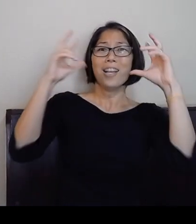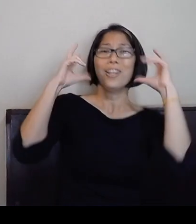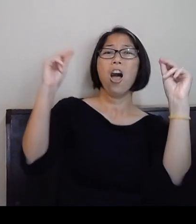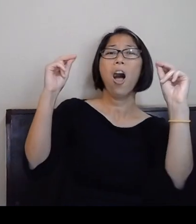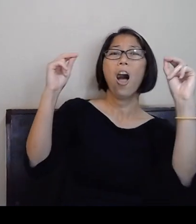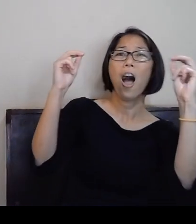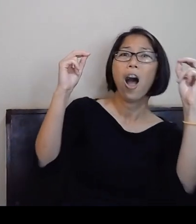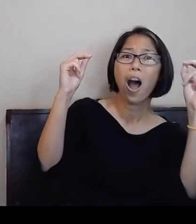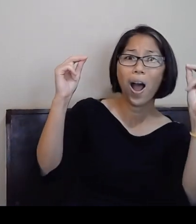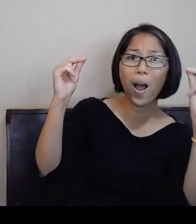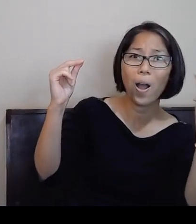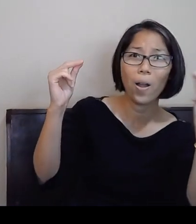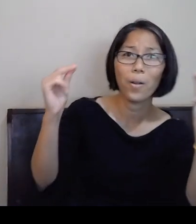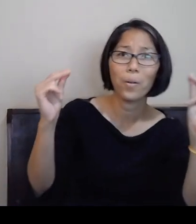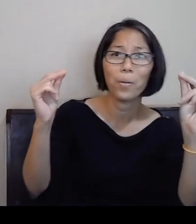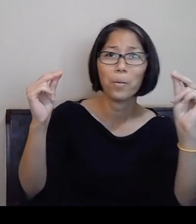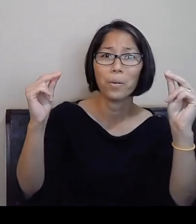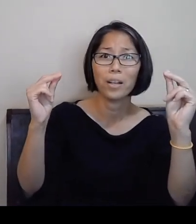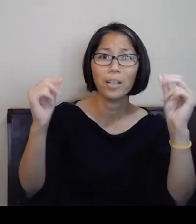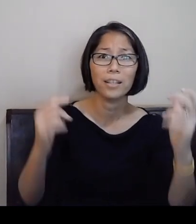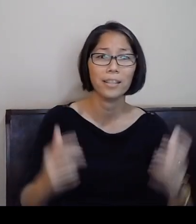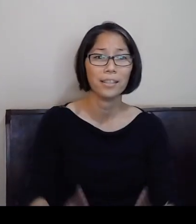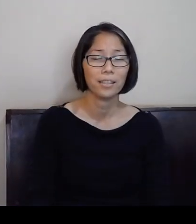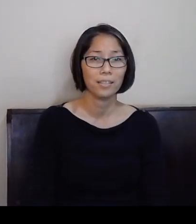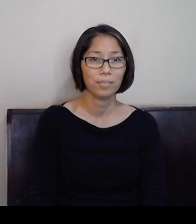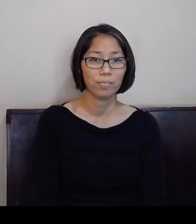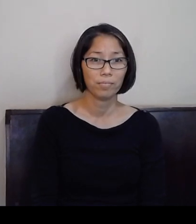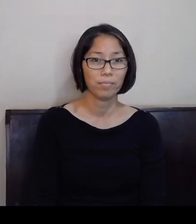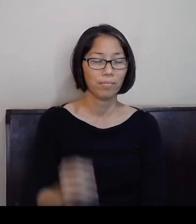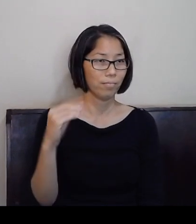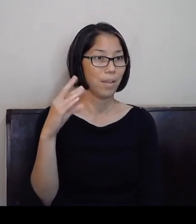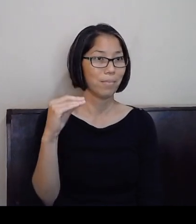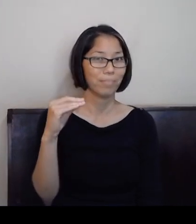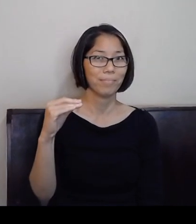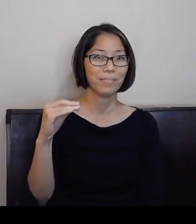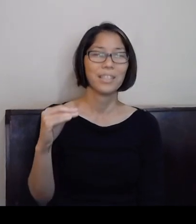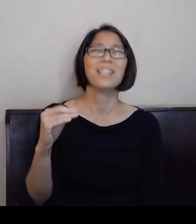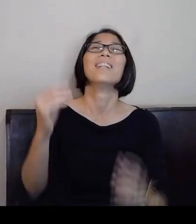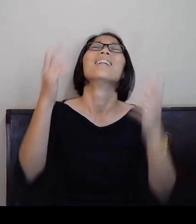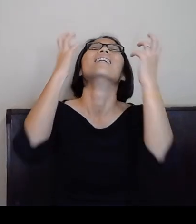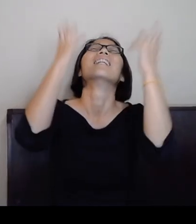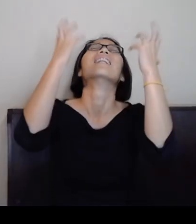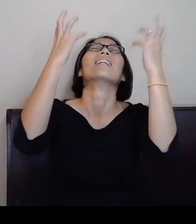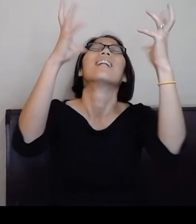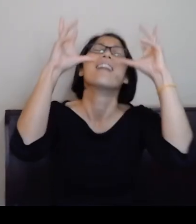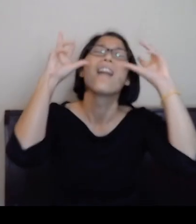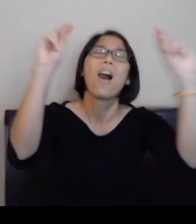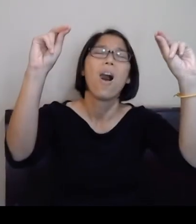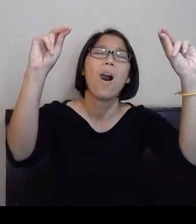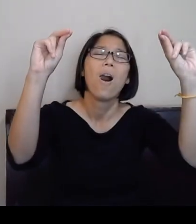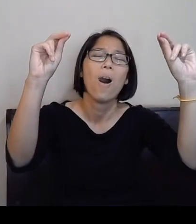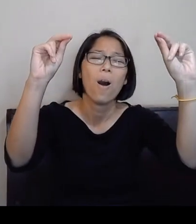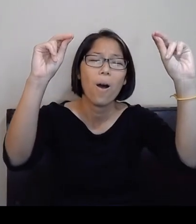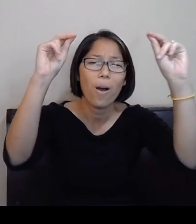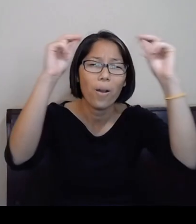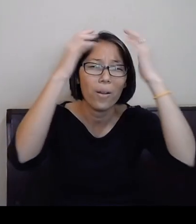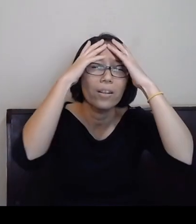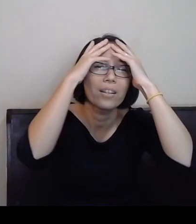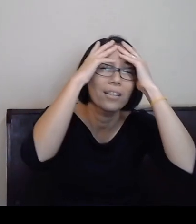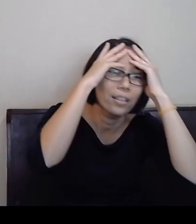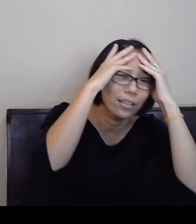Noooooooooooo! Noooooooooo! Nooooooo! Nooooooooooooo! Nooooooooo! No!